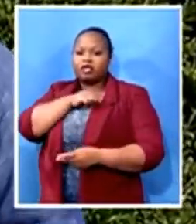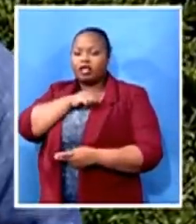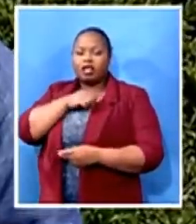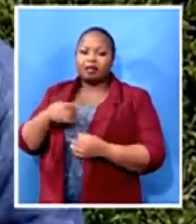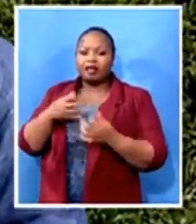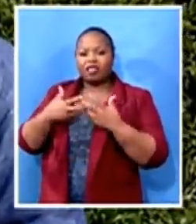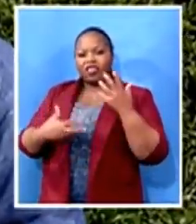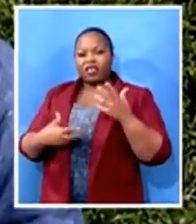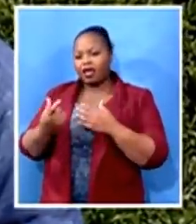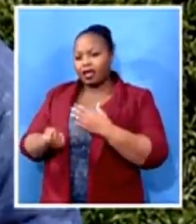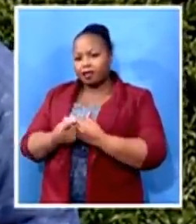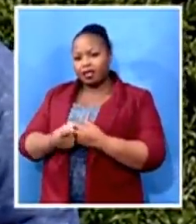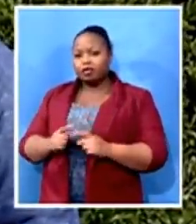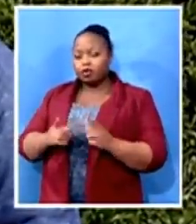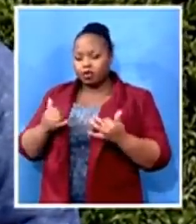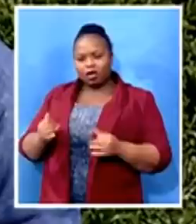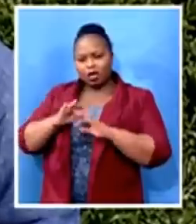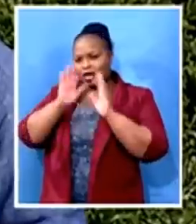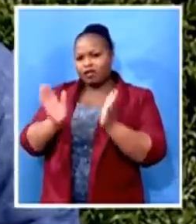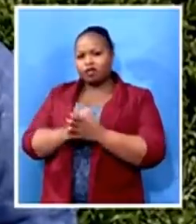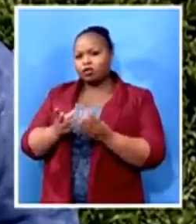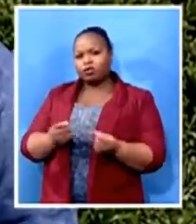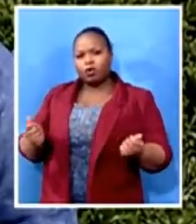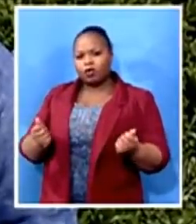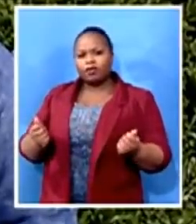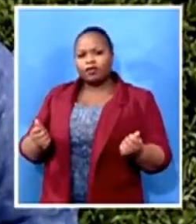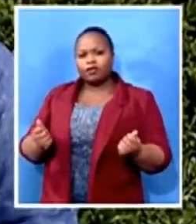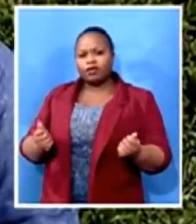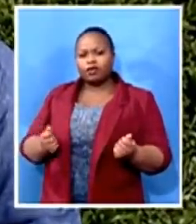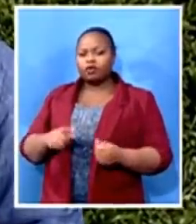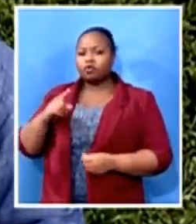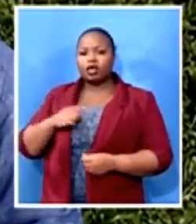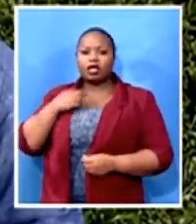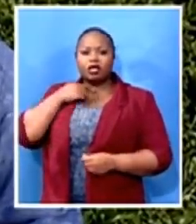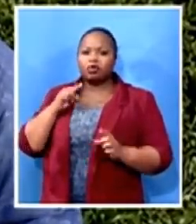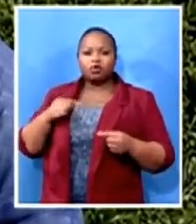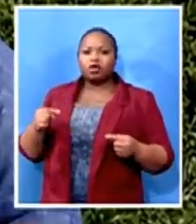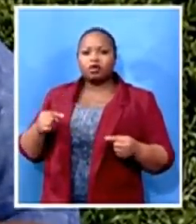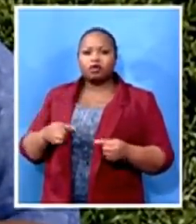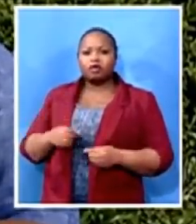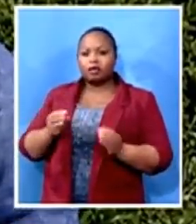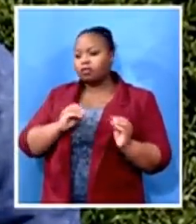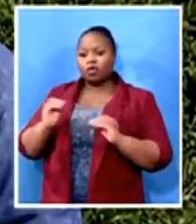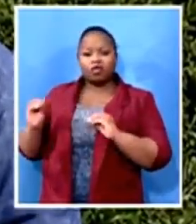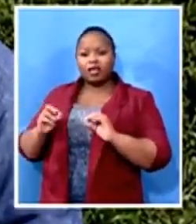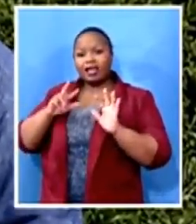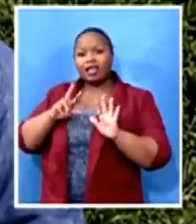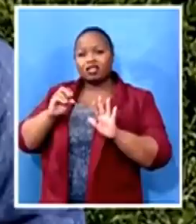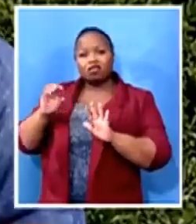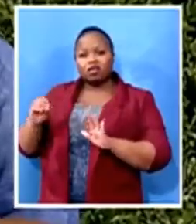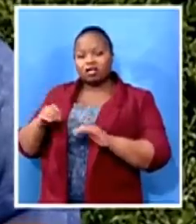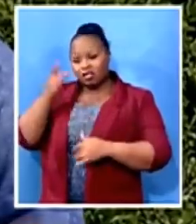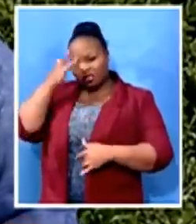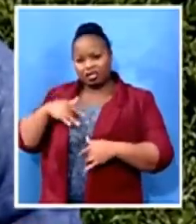the issue is fixed. There was no way that we could have been removing about 800 patients in a big hospital like that one. Actually, it's the first hospital